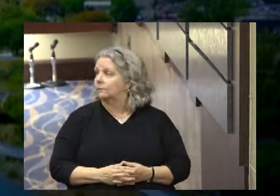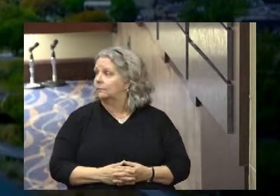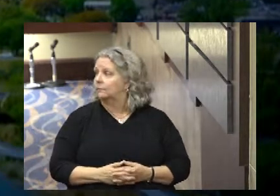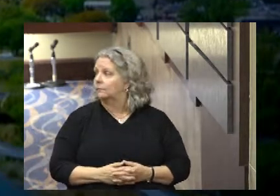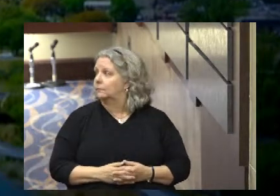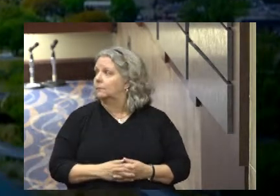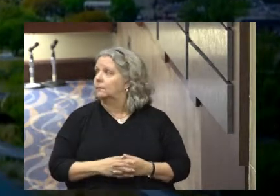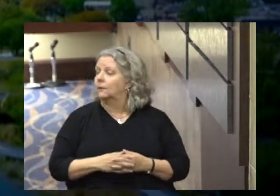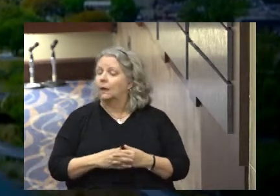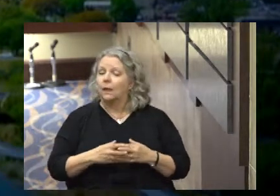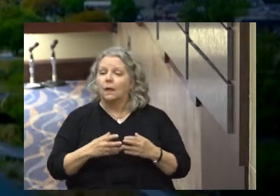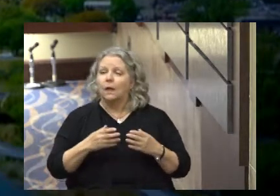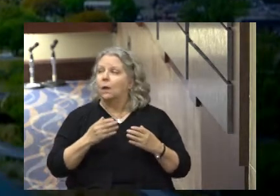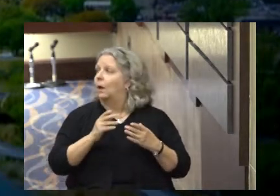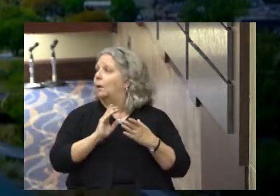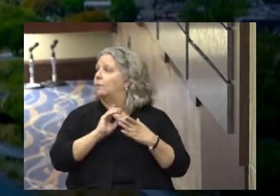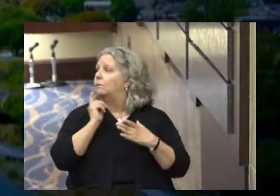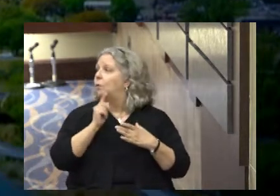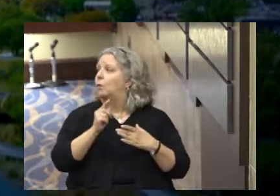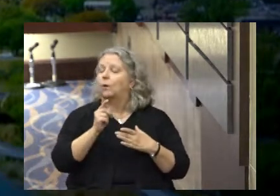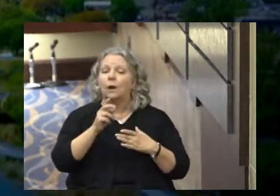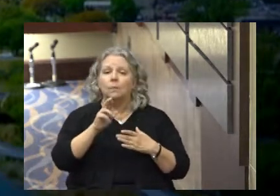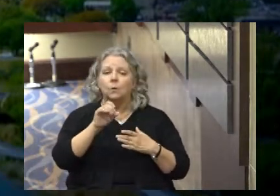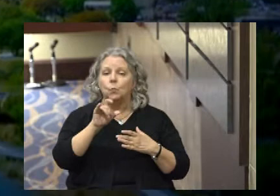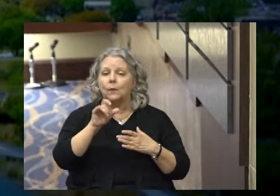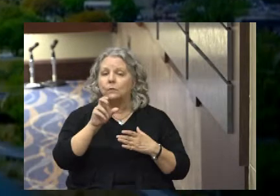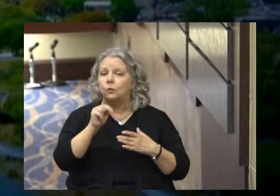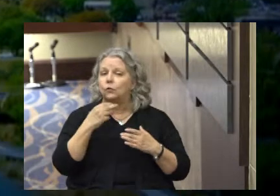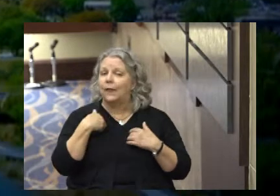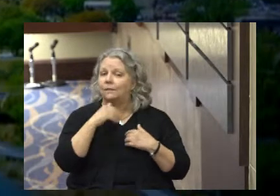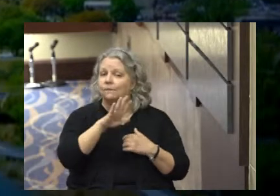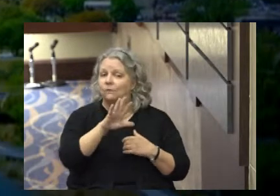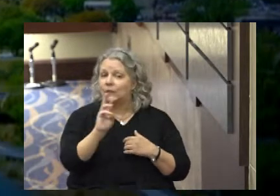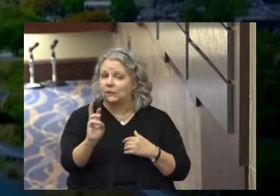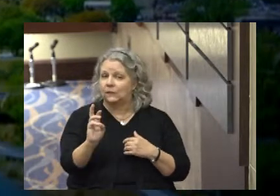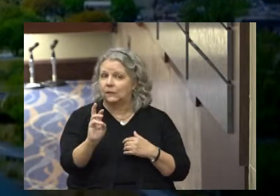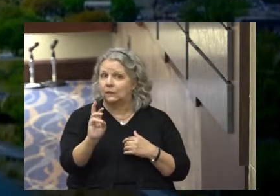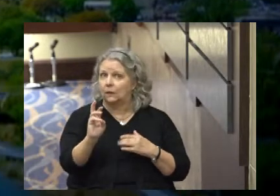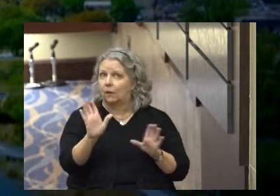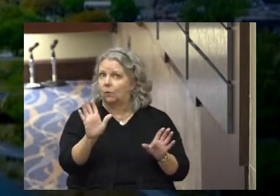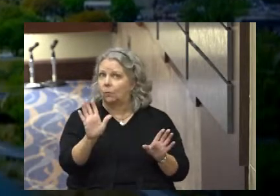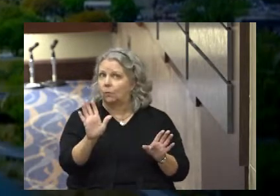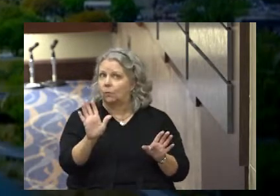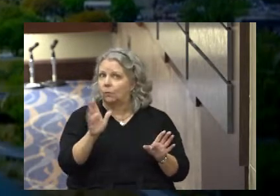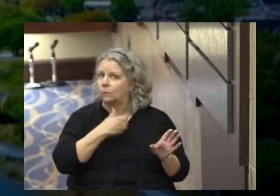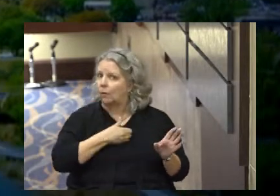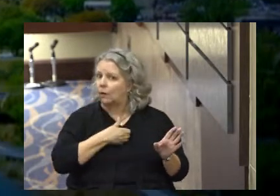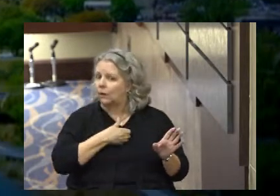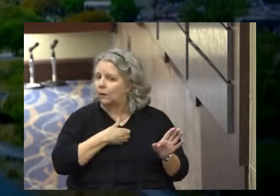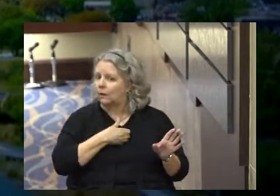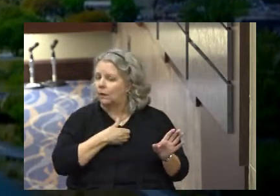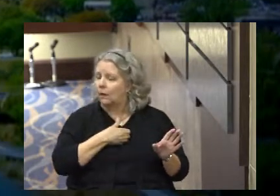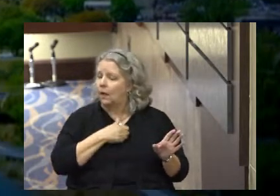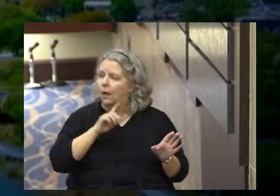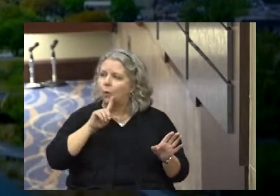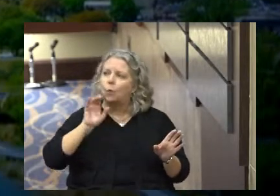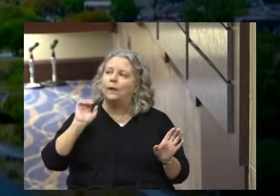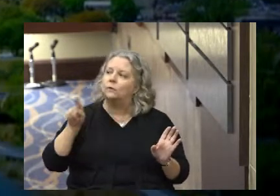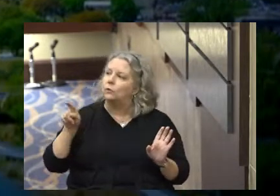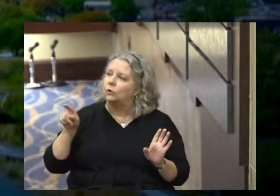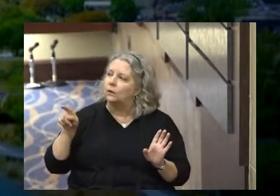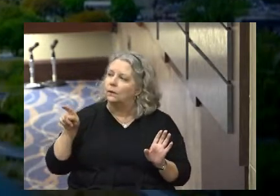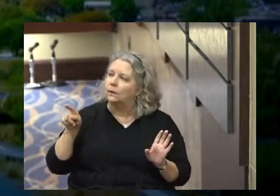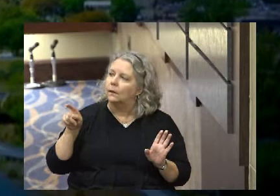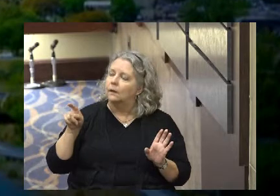Regarding resolutions, we have 56 resolutions on the agenda. Oh, sorry. Did I somebody? have a question, City